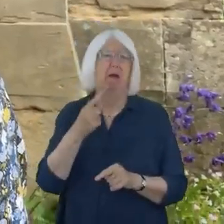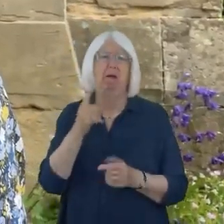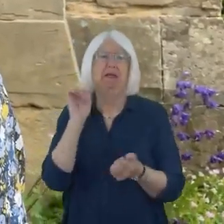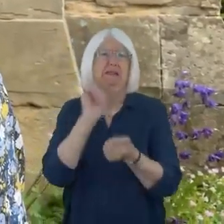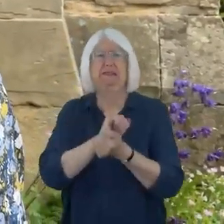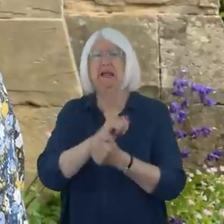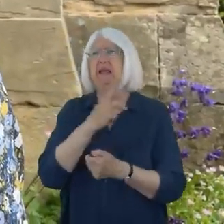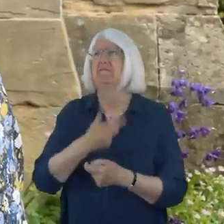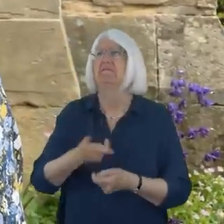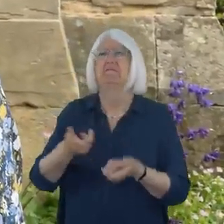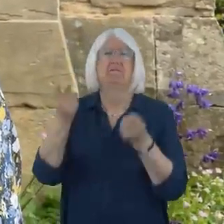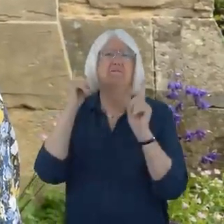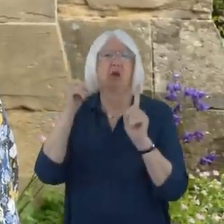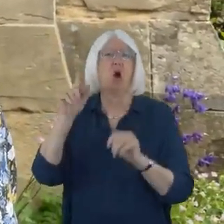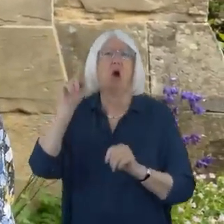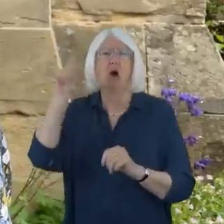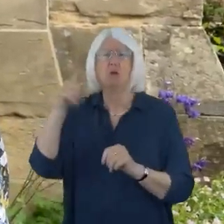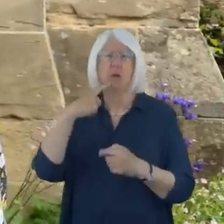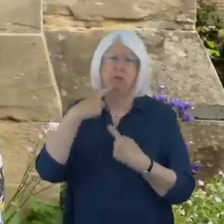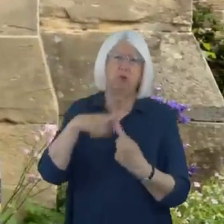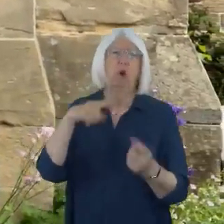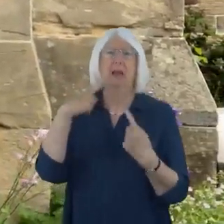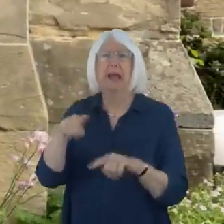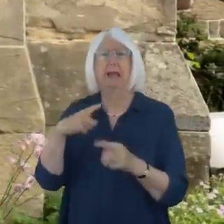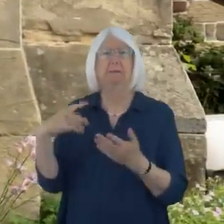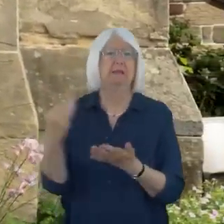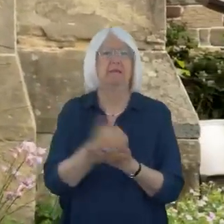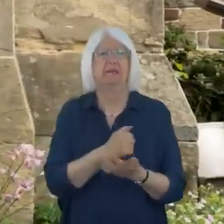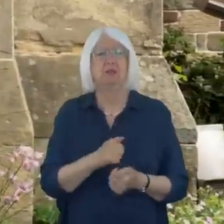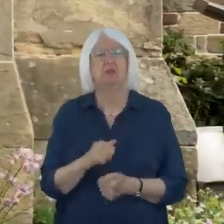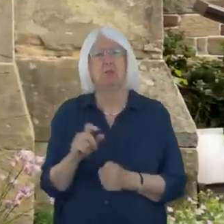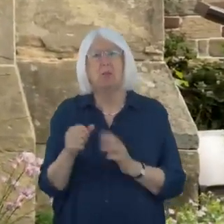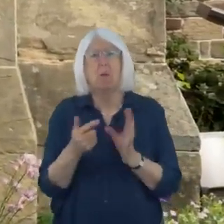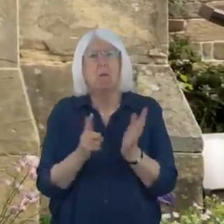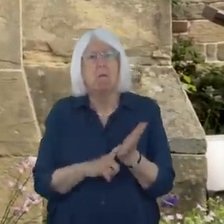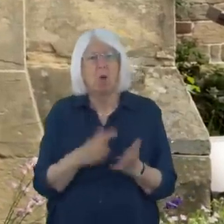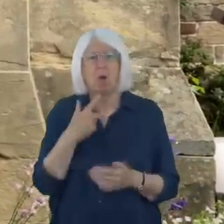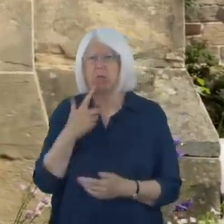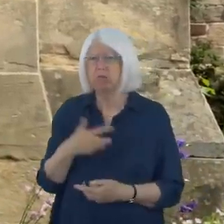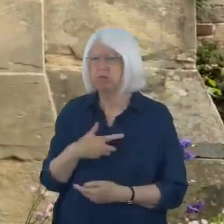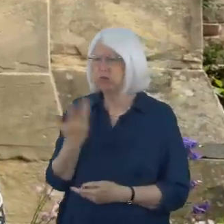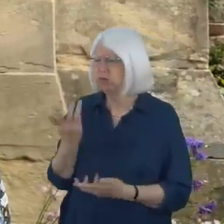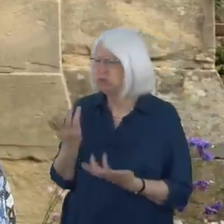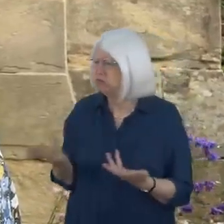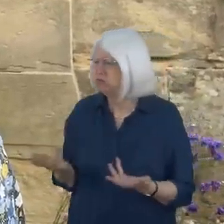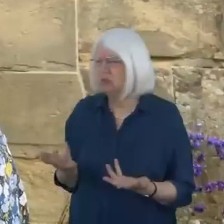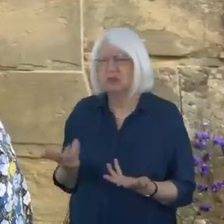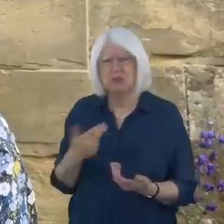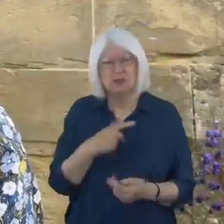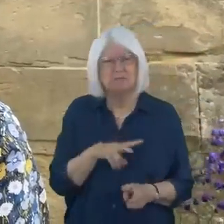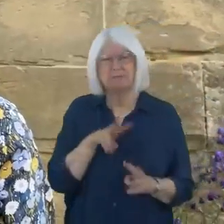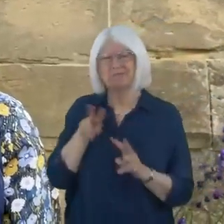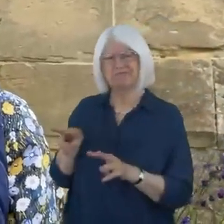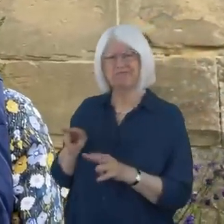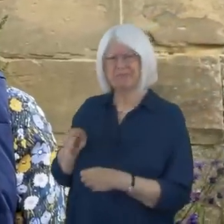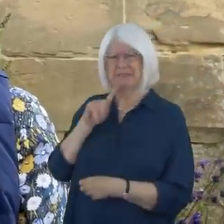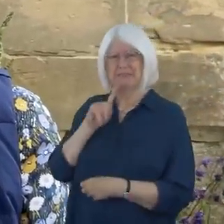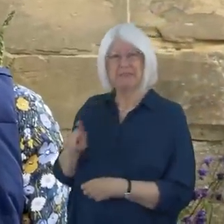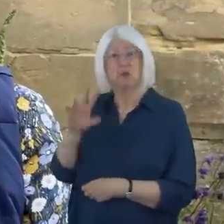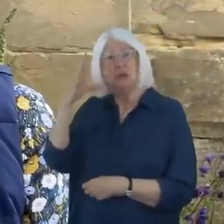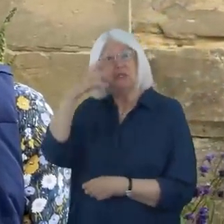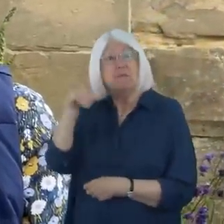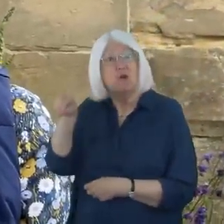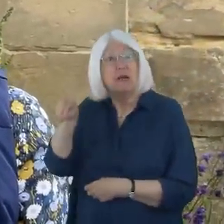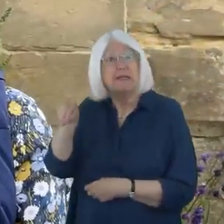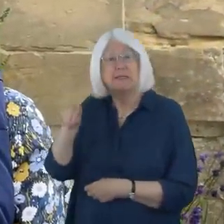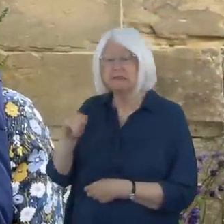She kept doing this for many days. But Paul was very much annoyed, turned and said to the spirit,